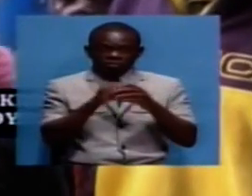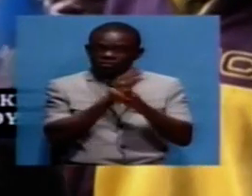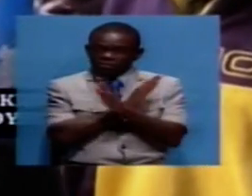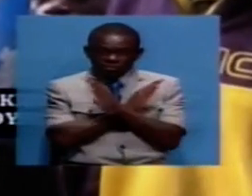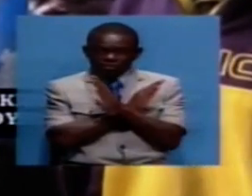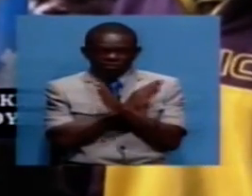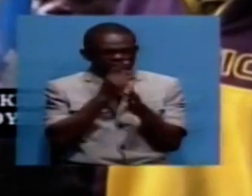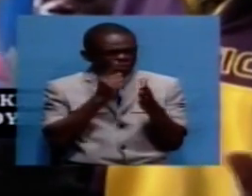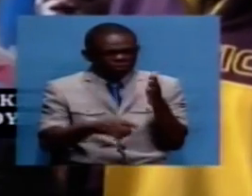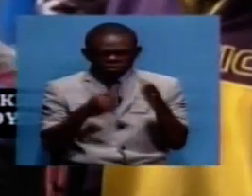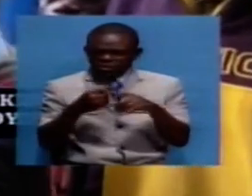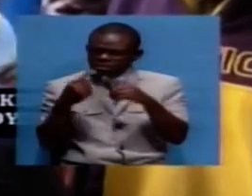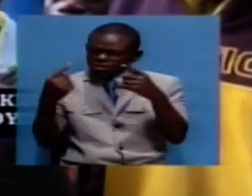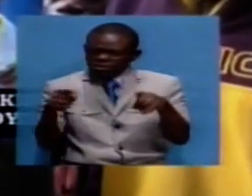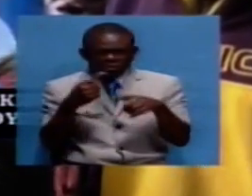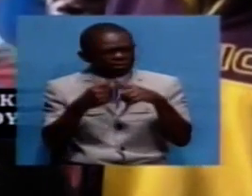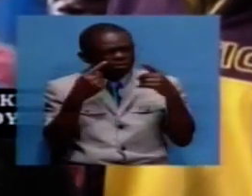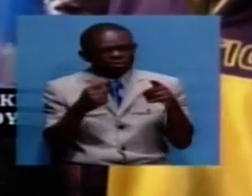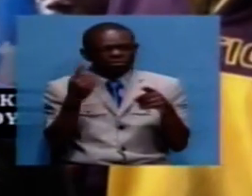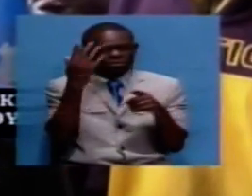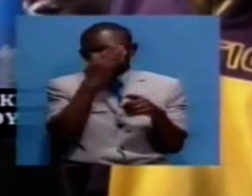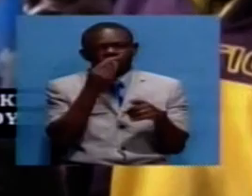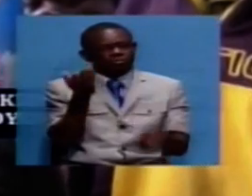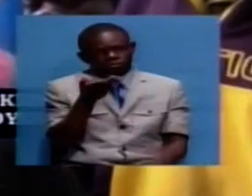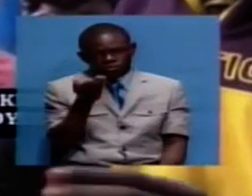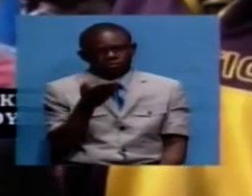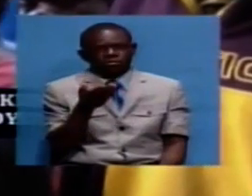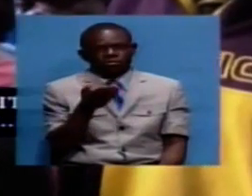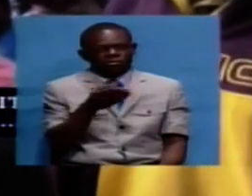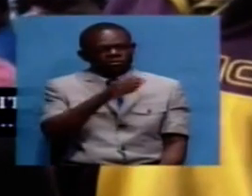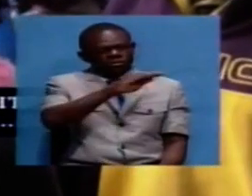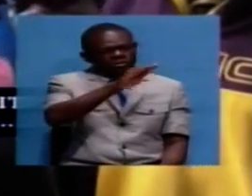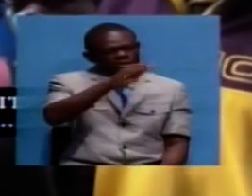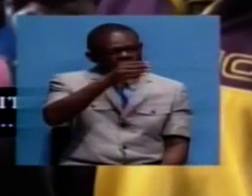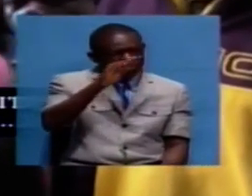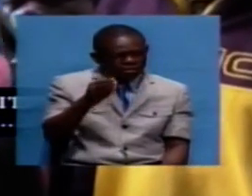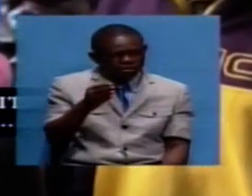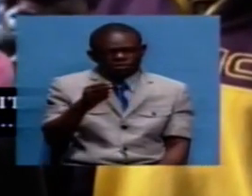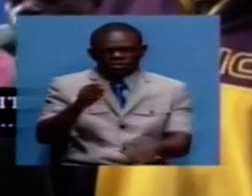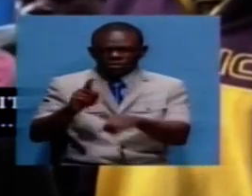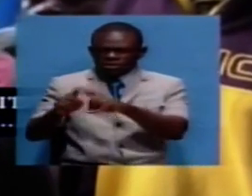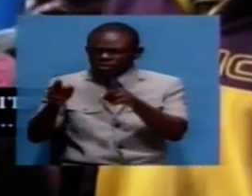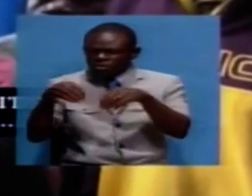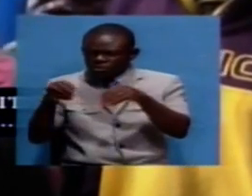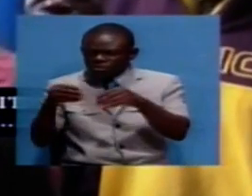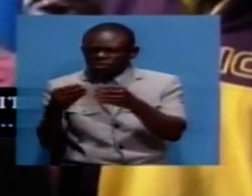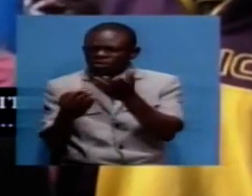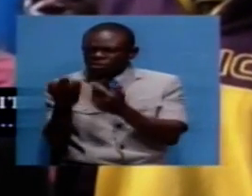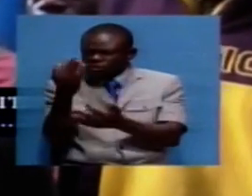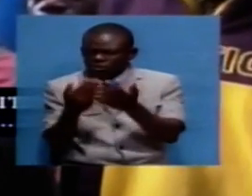city market miliro zose zamene zichitika mu country mwatu siviwamu so bametipe mpako chabe